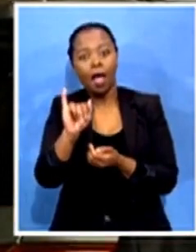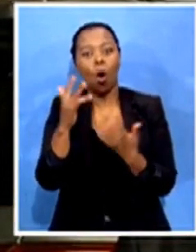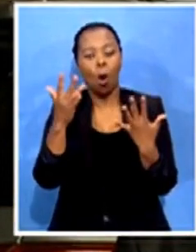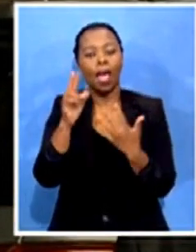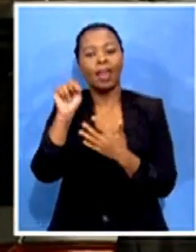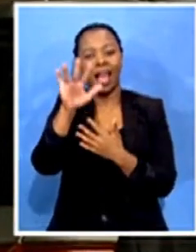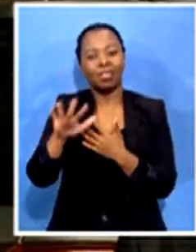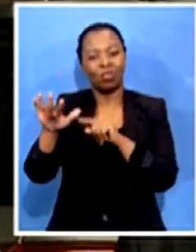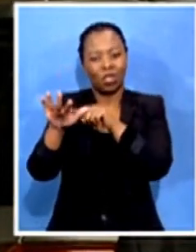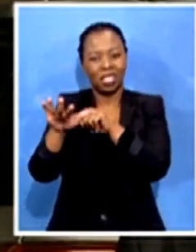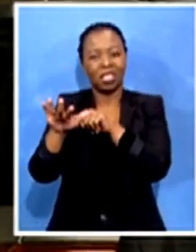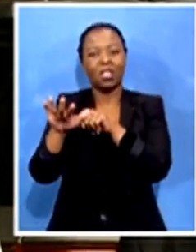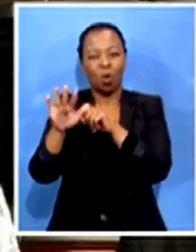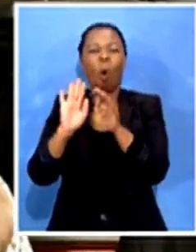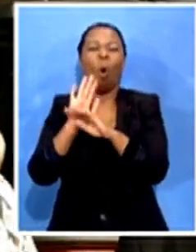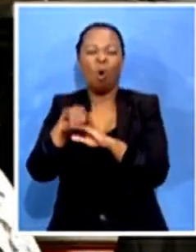300.